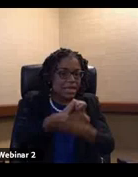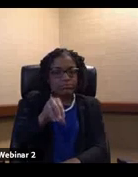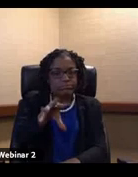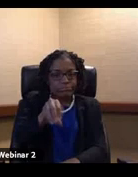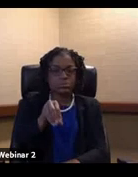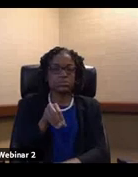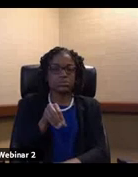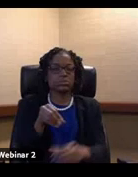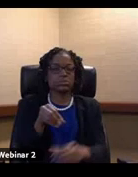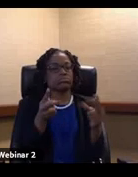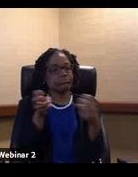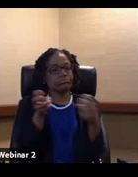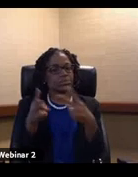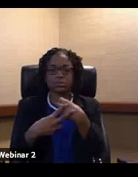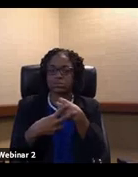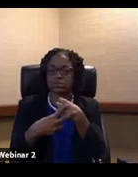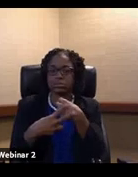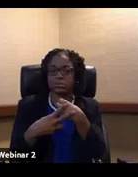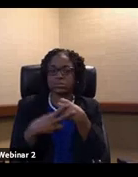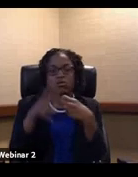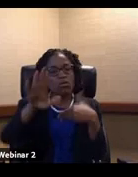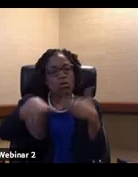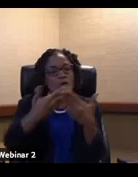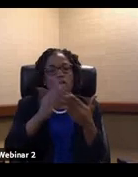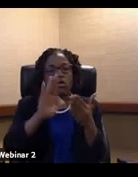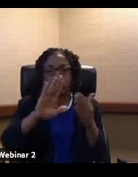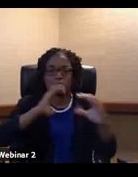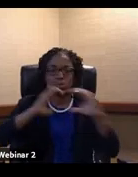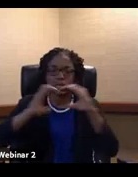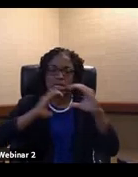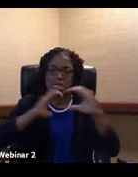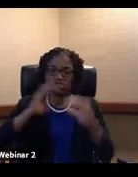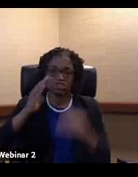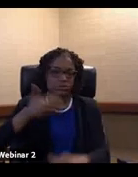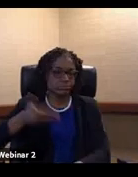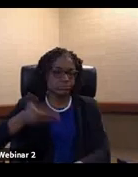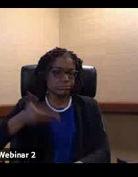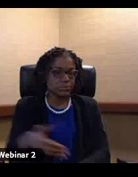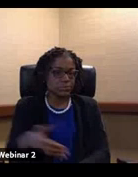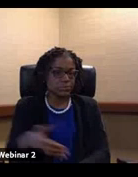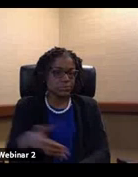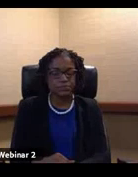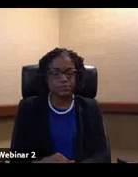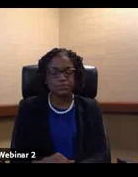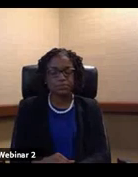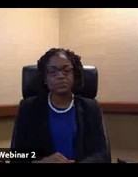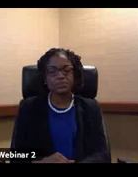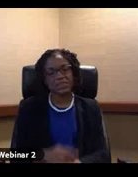application to SAMS, you will want to keep a copy of it.